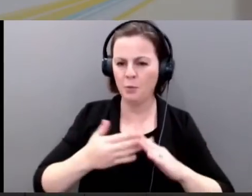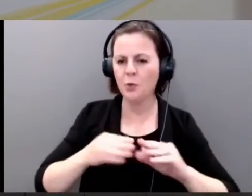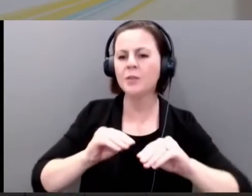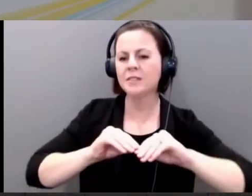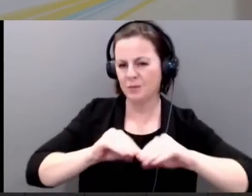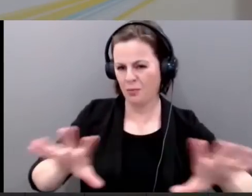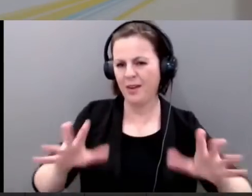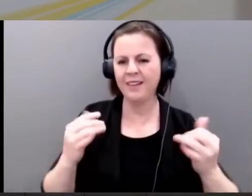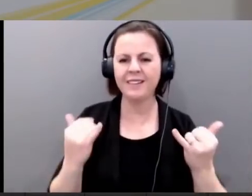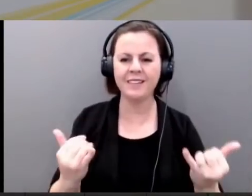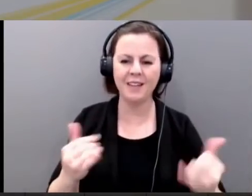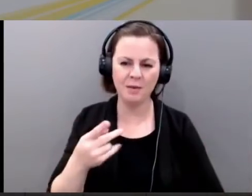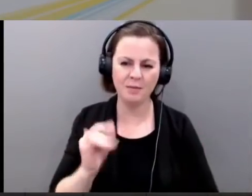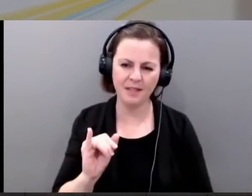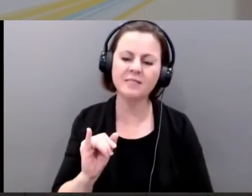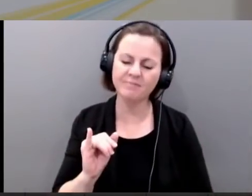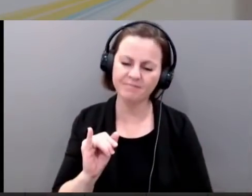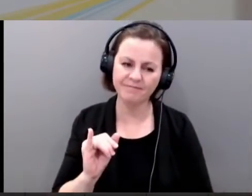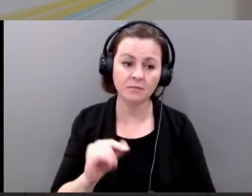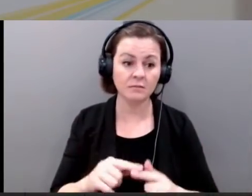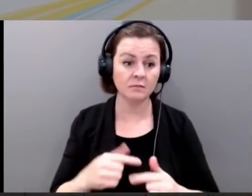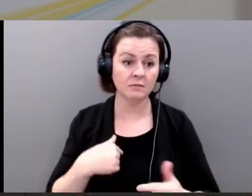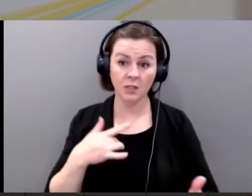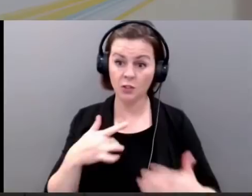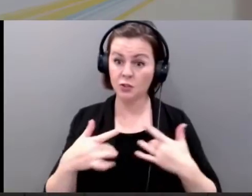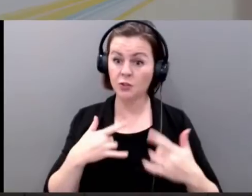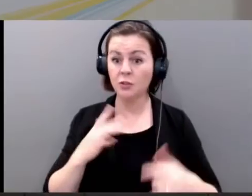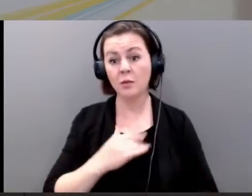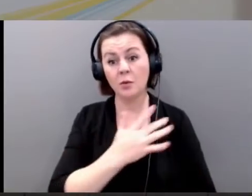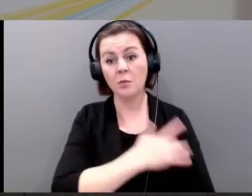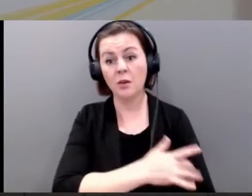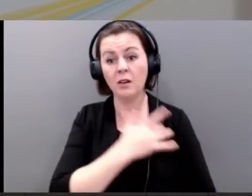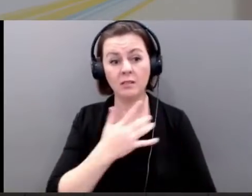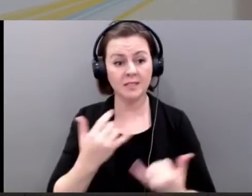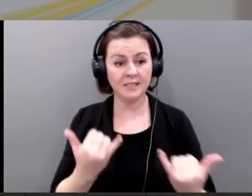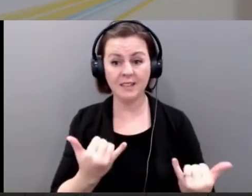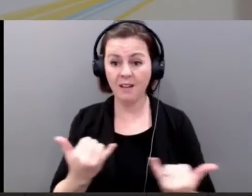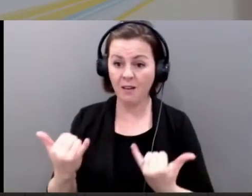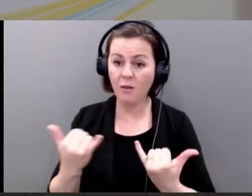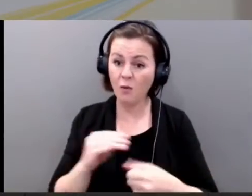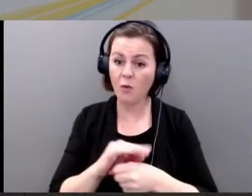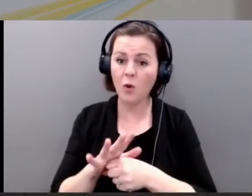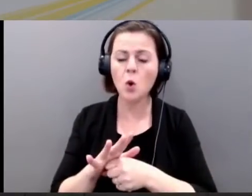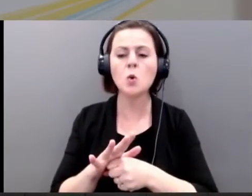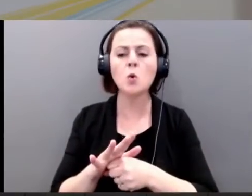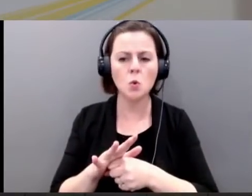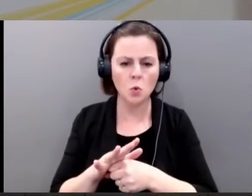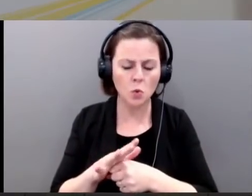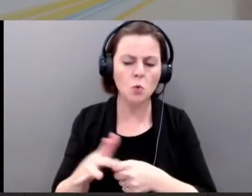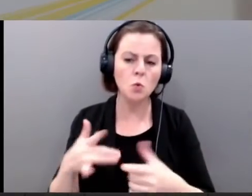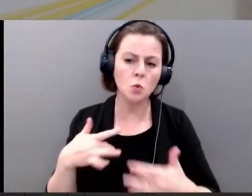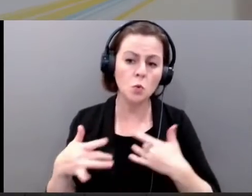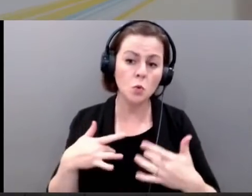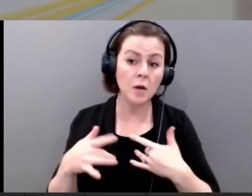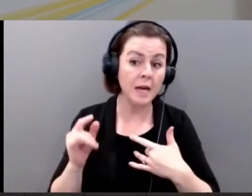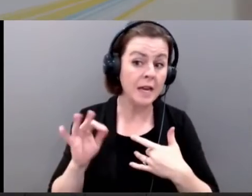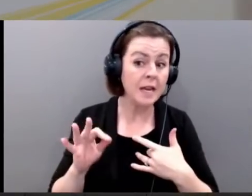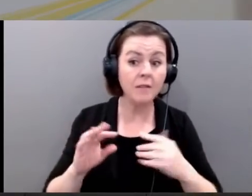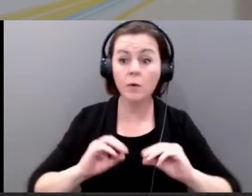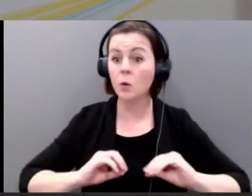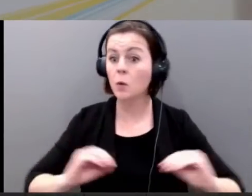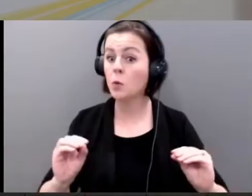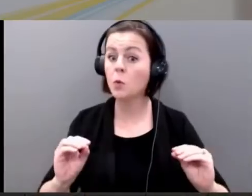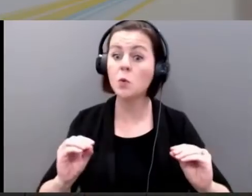is currently happening with COVID-19 in our province, and even more worried about what could happen if we do not act now.